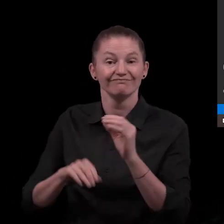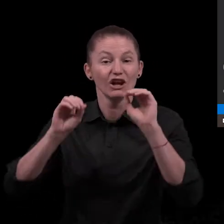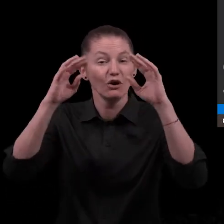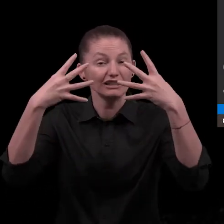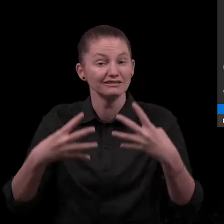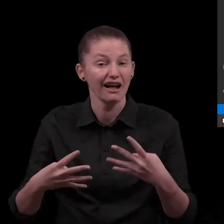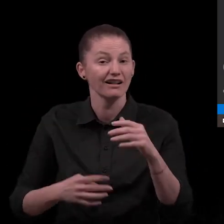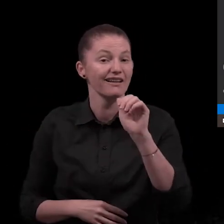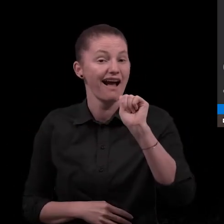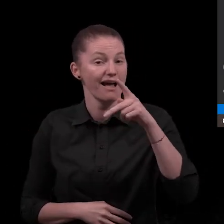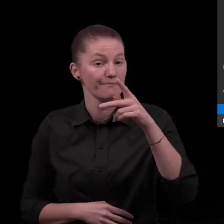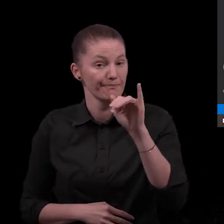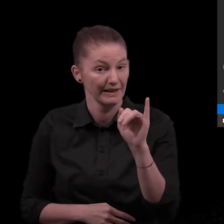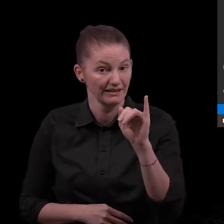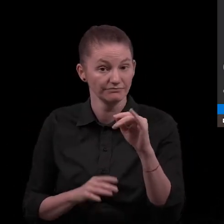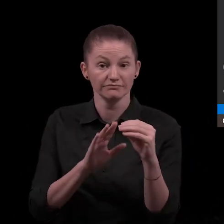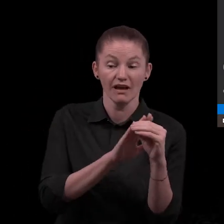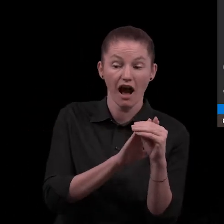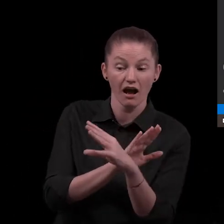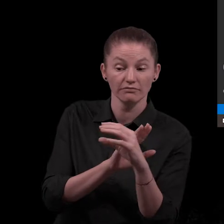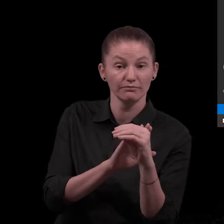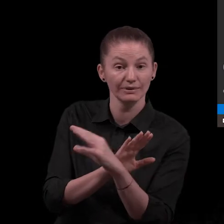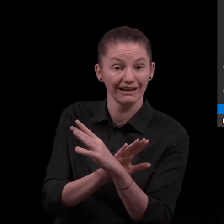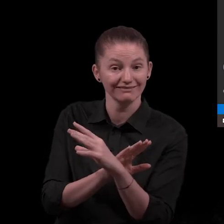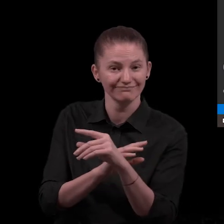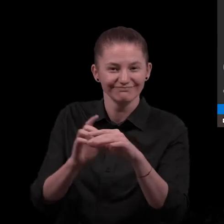form. So let's see that in action.